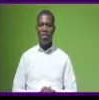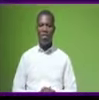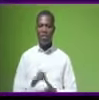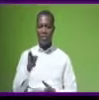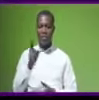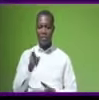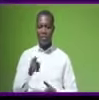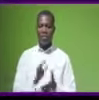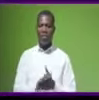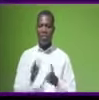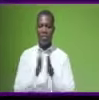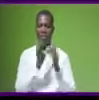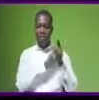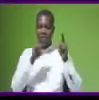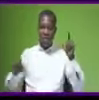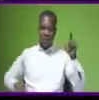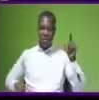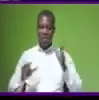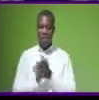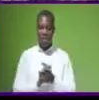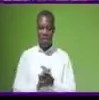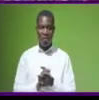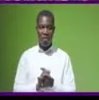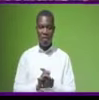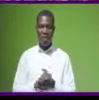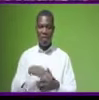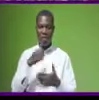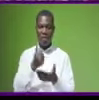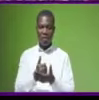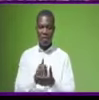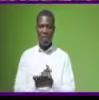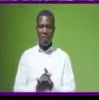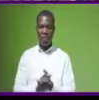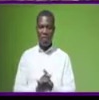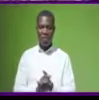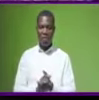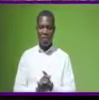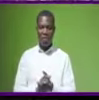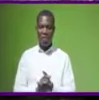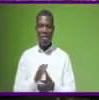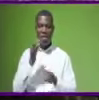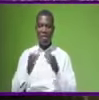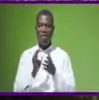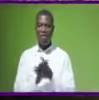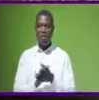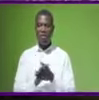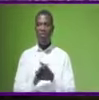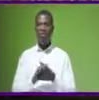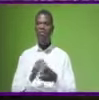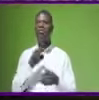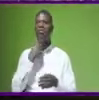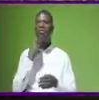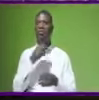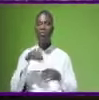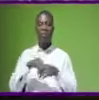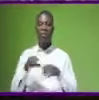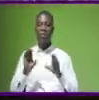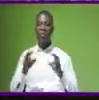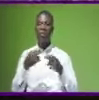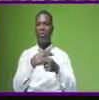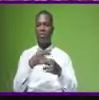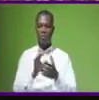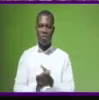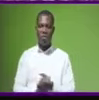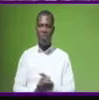praise the Lord hallelujah amino amen sa sofwa o te classroom